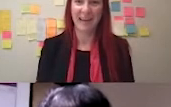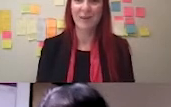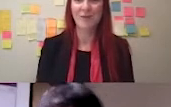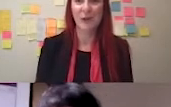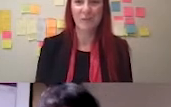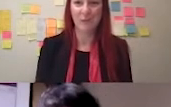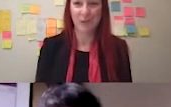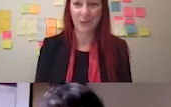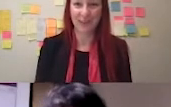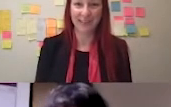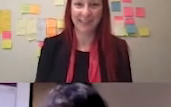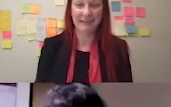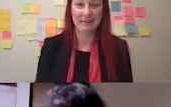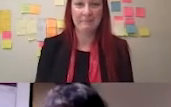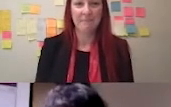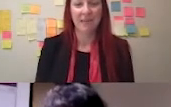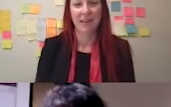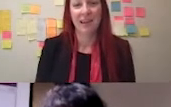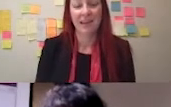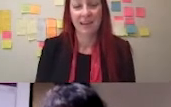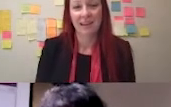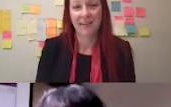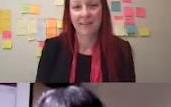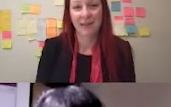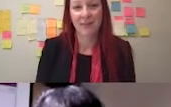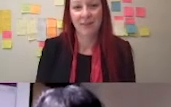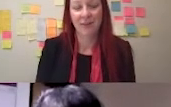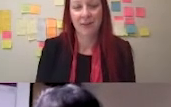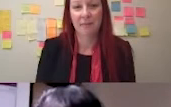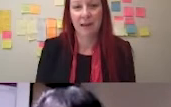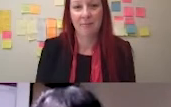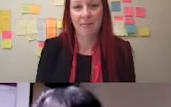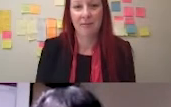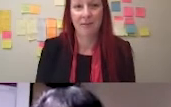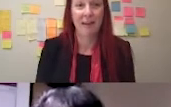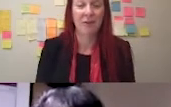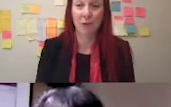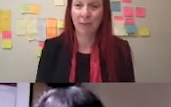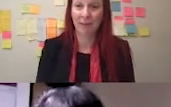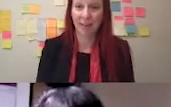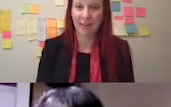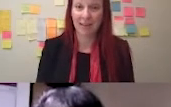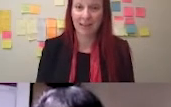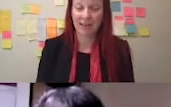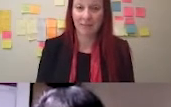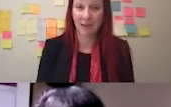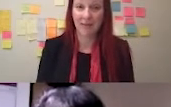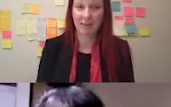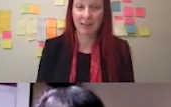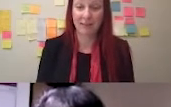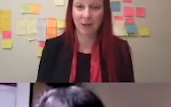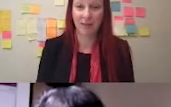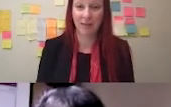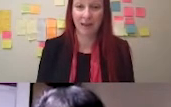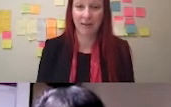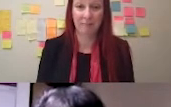pause, an enjoyable pause. It allows me to be able to enjoy with others.